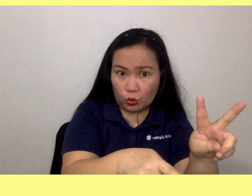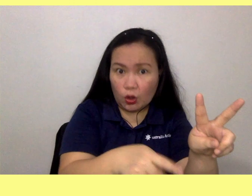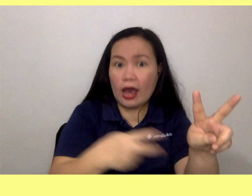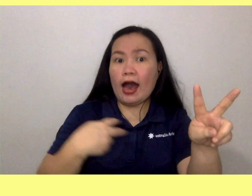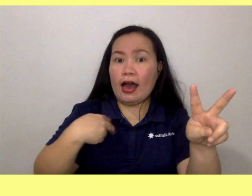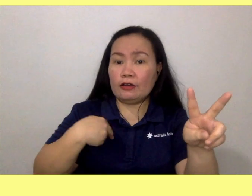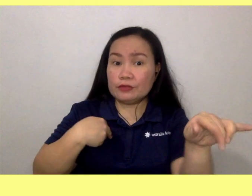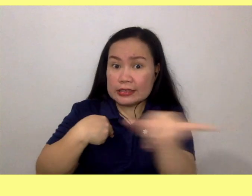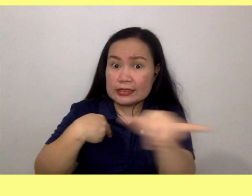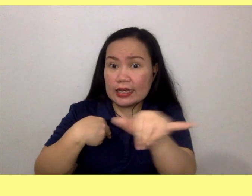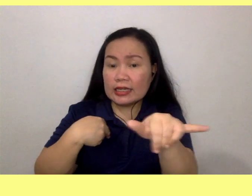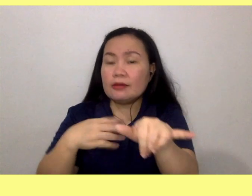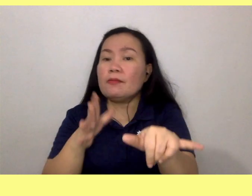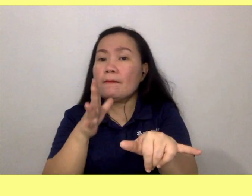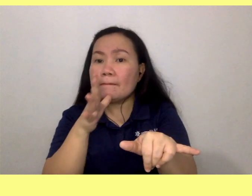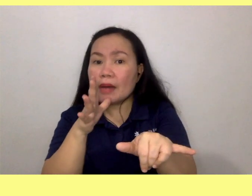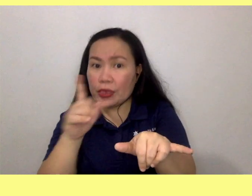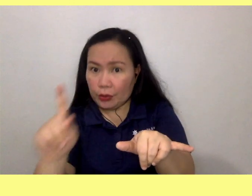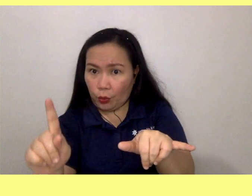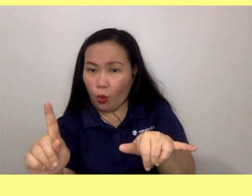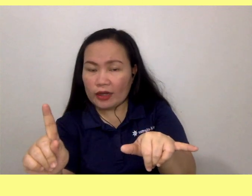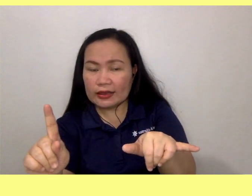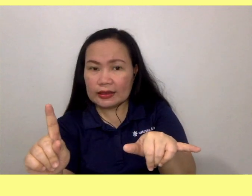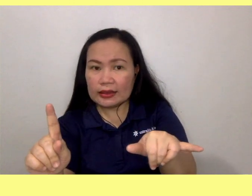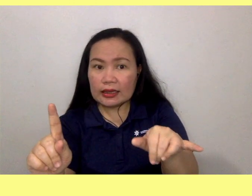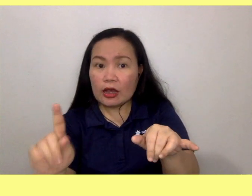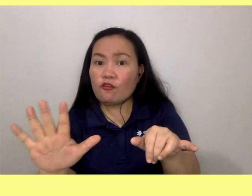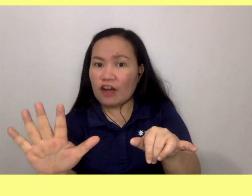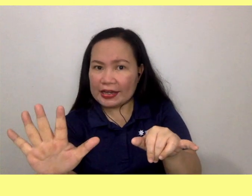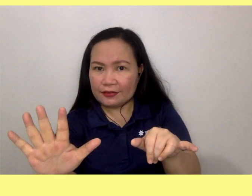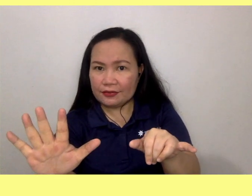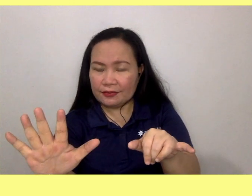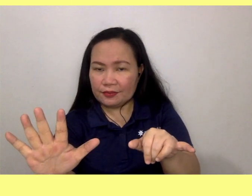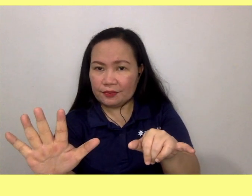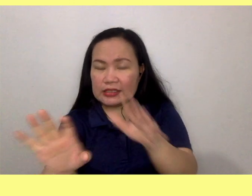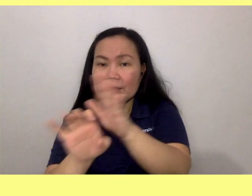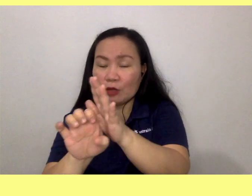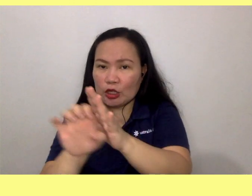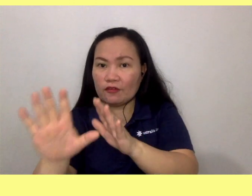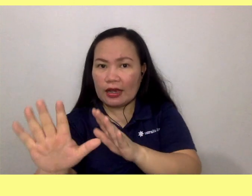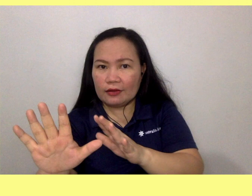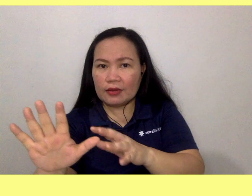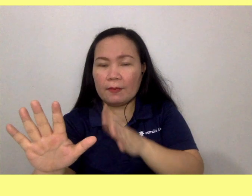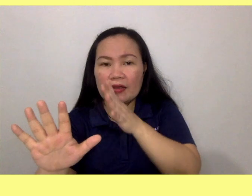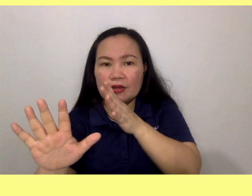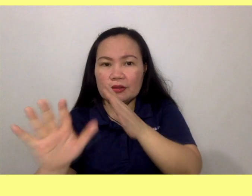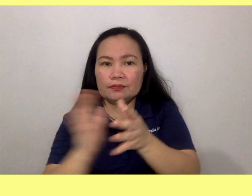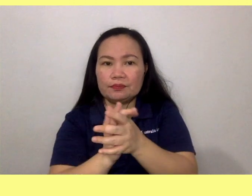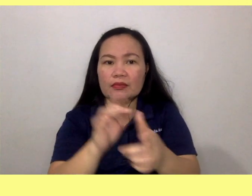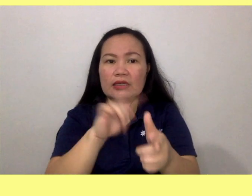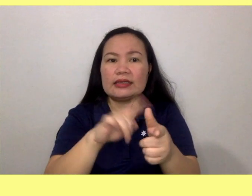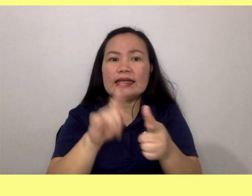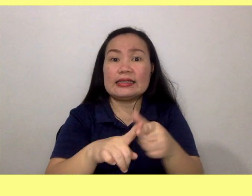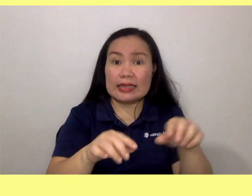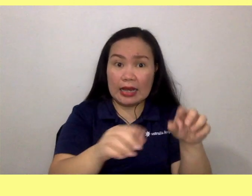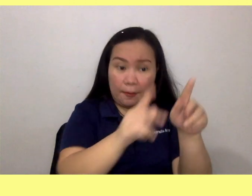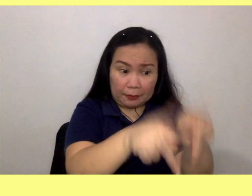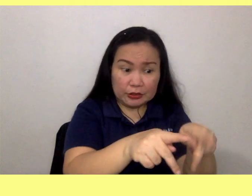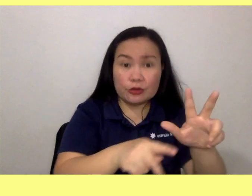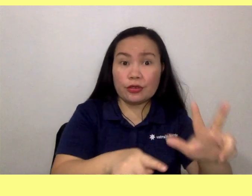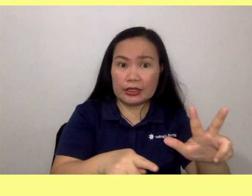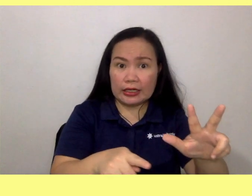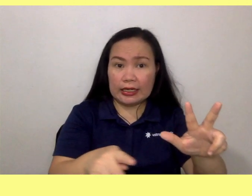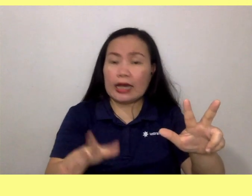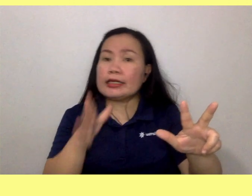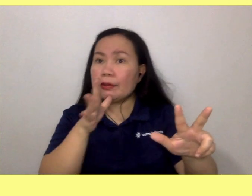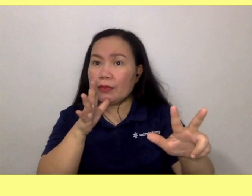2 to 1, isa lang ang kanilang mother, which is si 5. And then we have, si 3